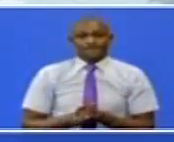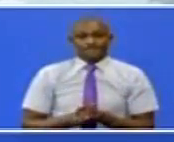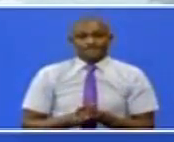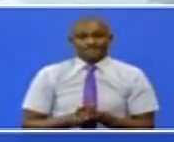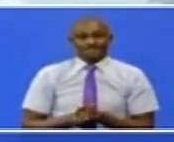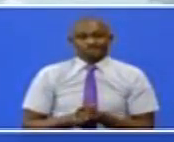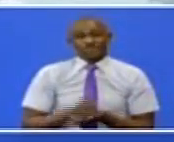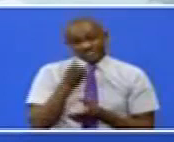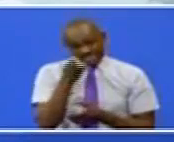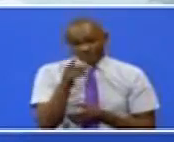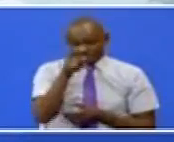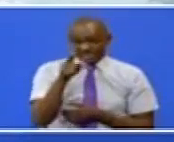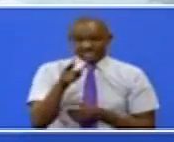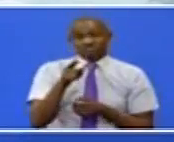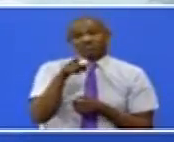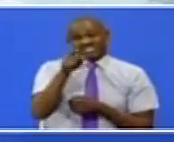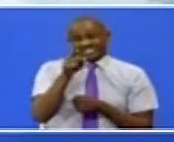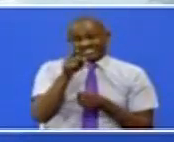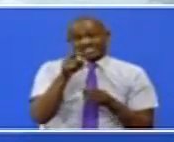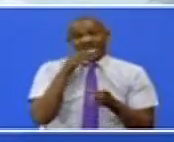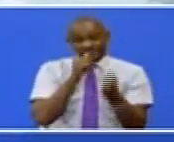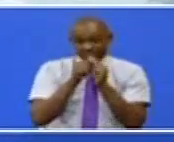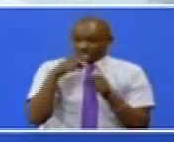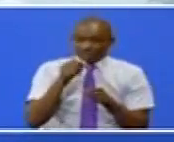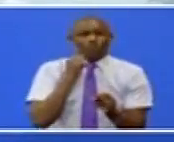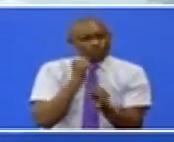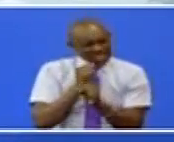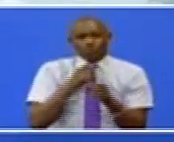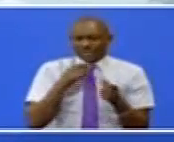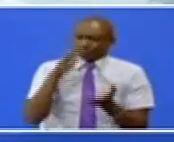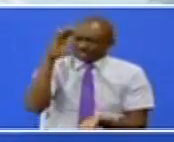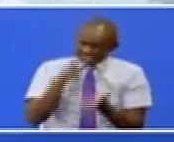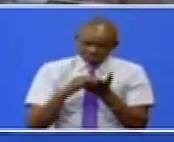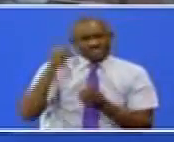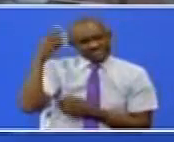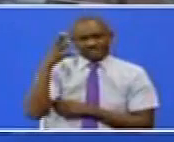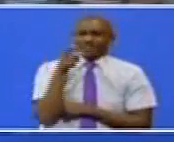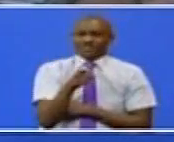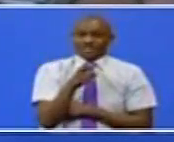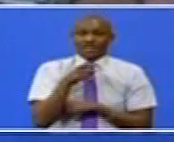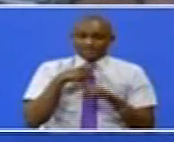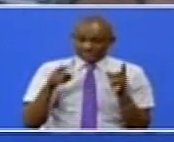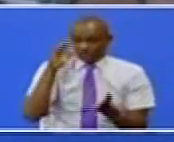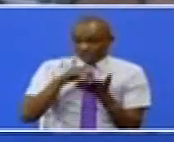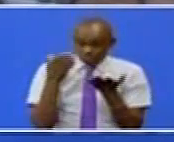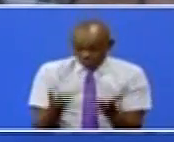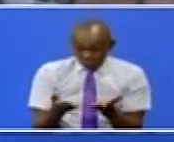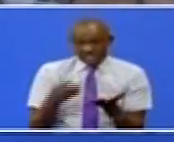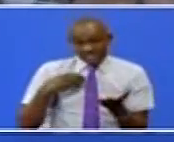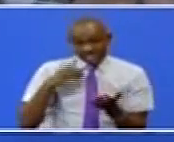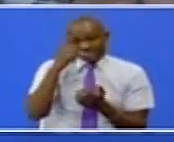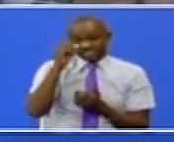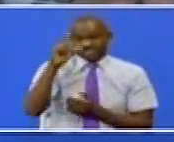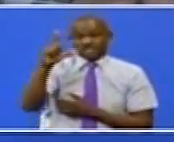The Jubilee administration has been spearheading efforts to bring down the cost of electricity by reducing the use of diesel